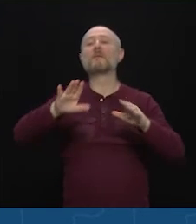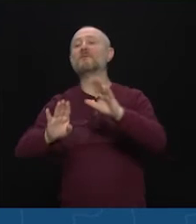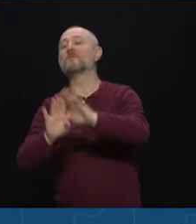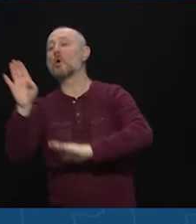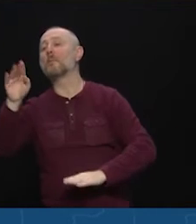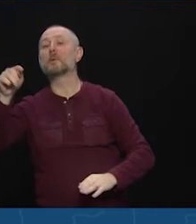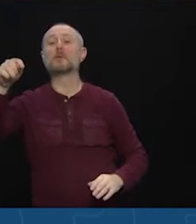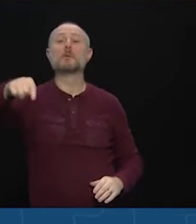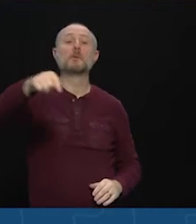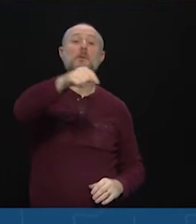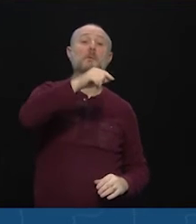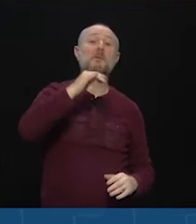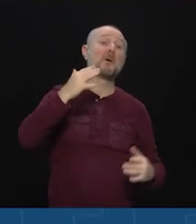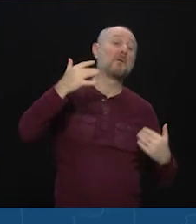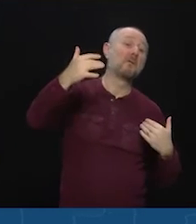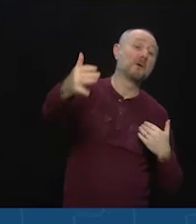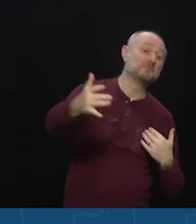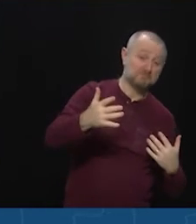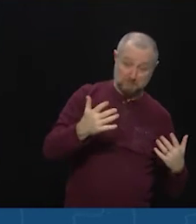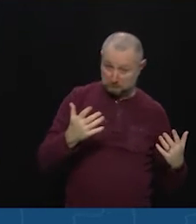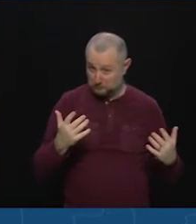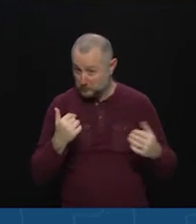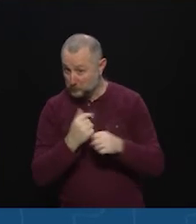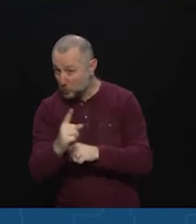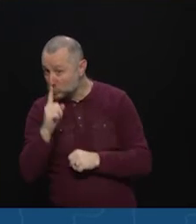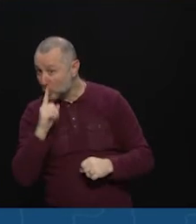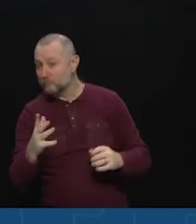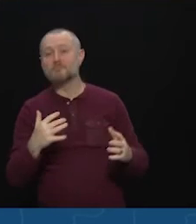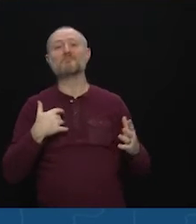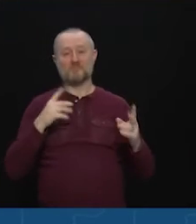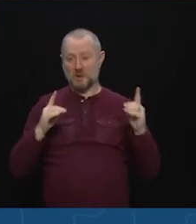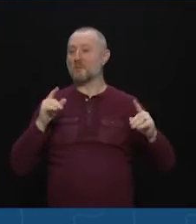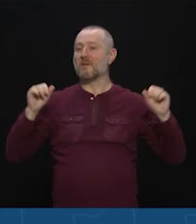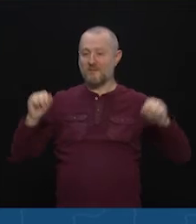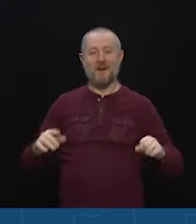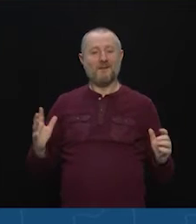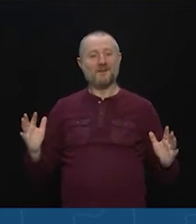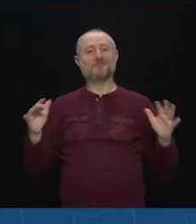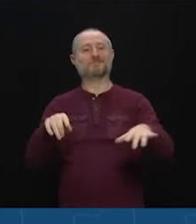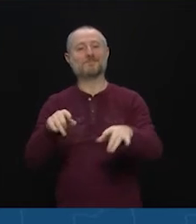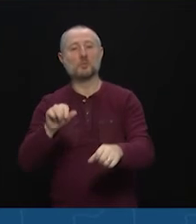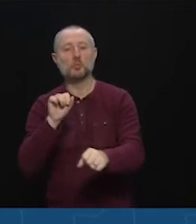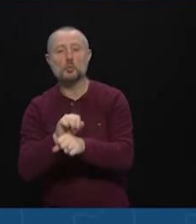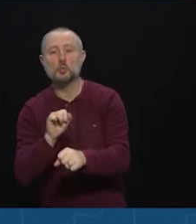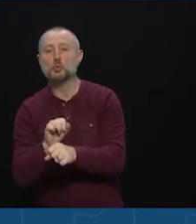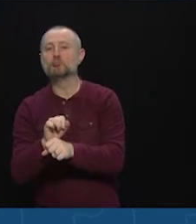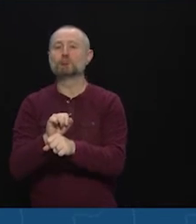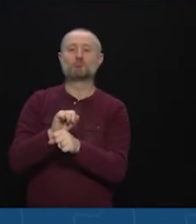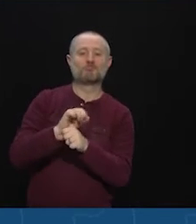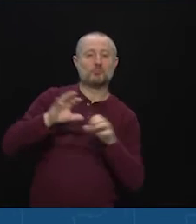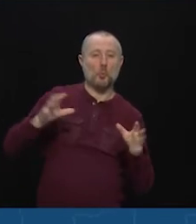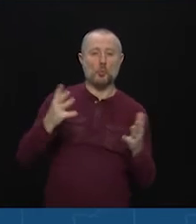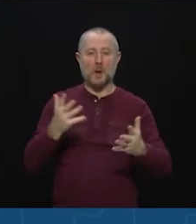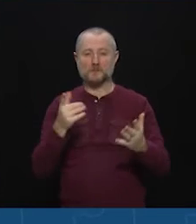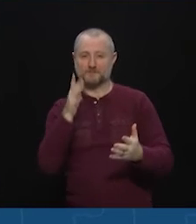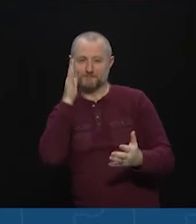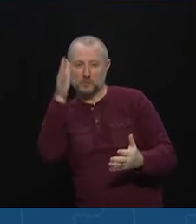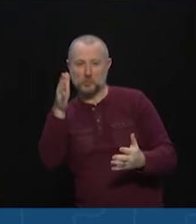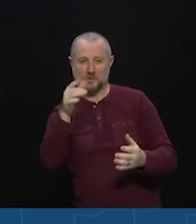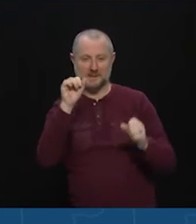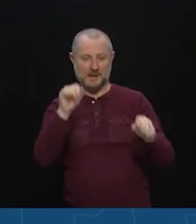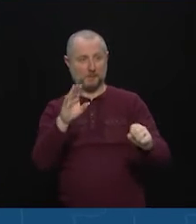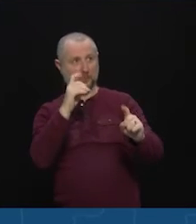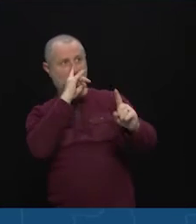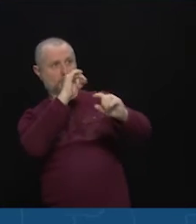move down the path to ensuring that we have the workforce that future employers are looking for, because I can deliver that, we can deliver